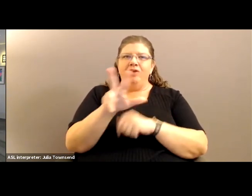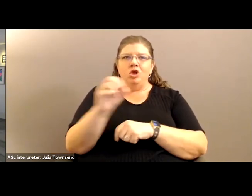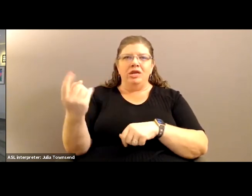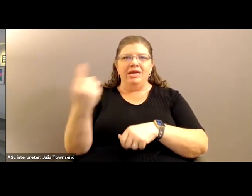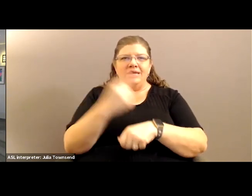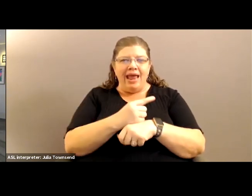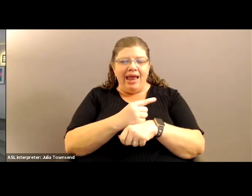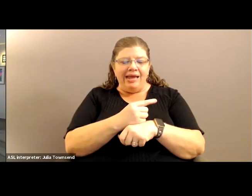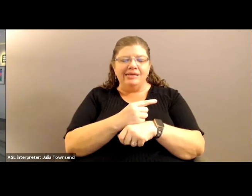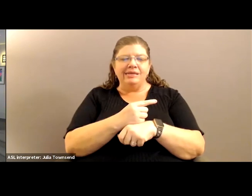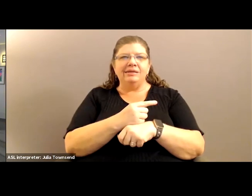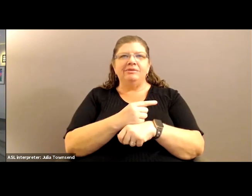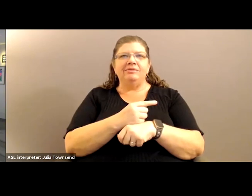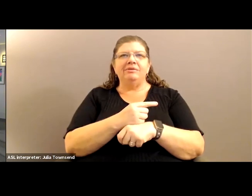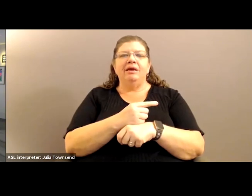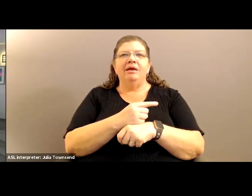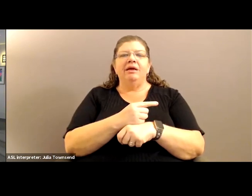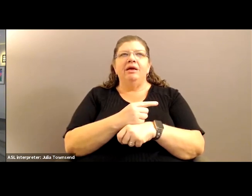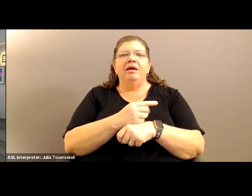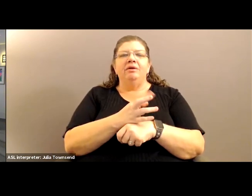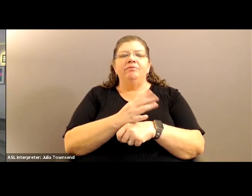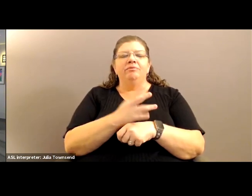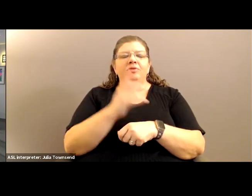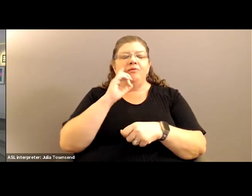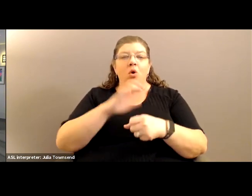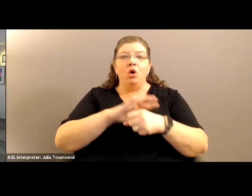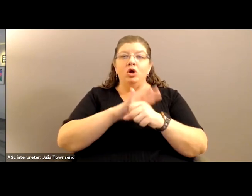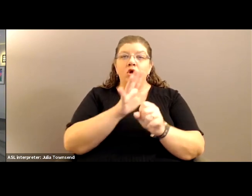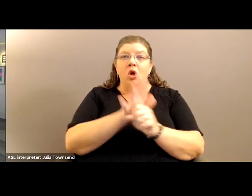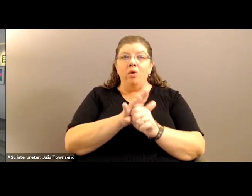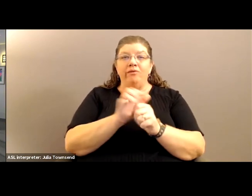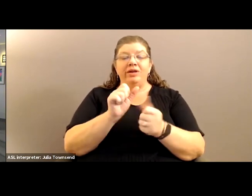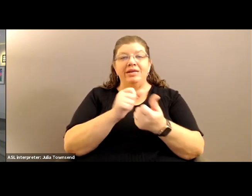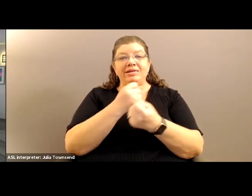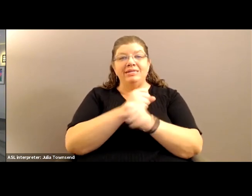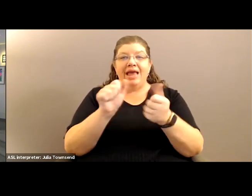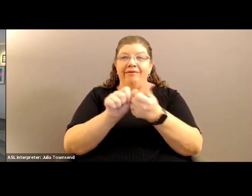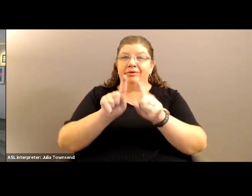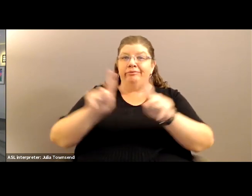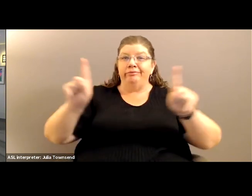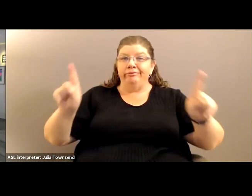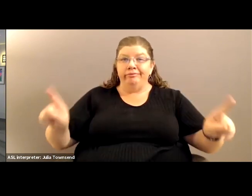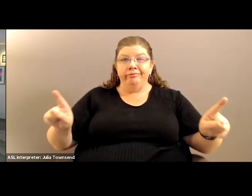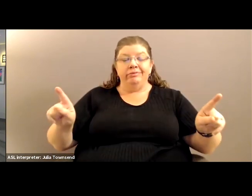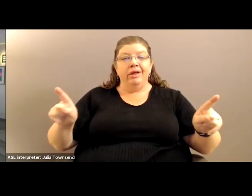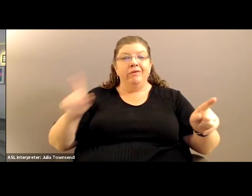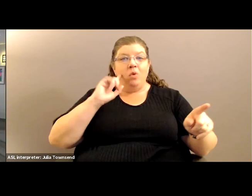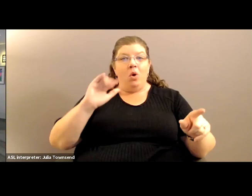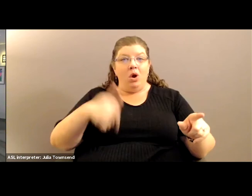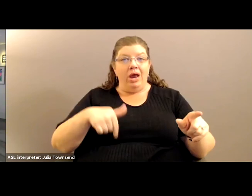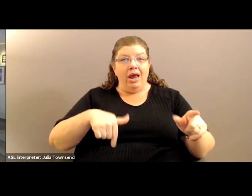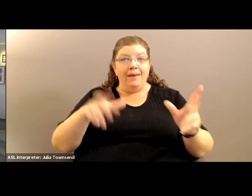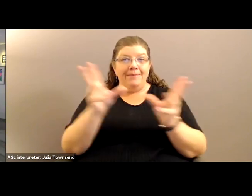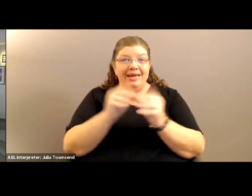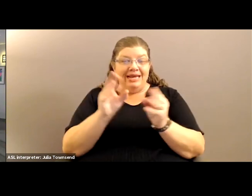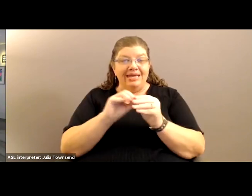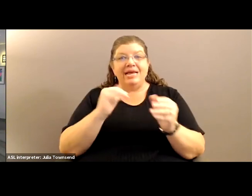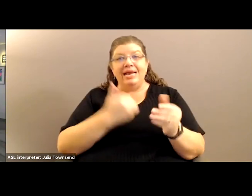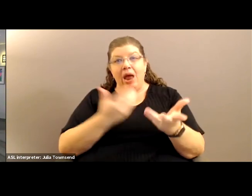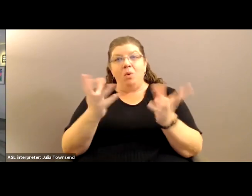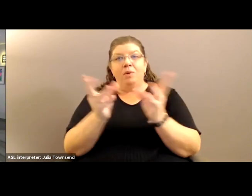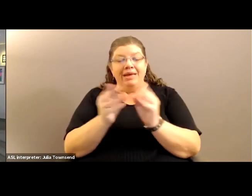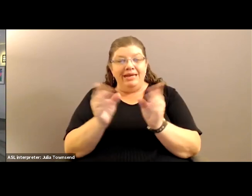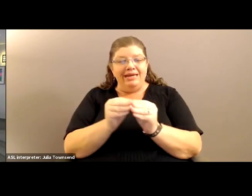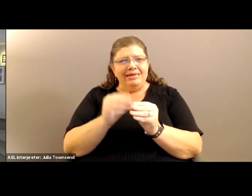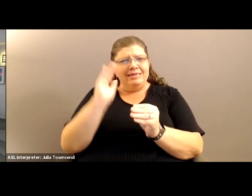the um uh covet safe distance space in place for our meetings it doesn't seem like